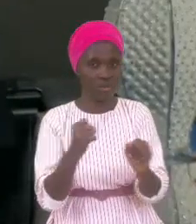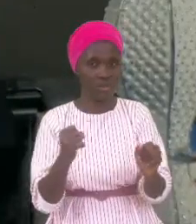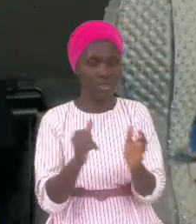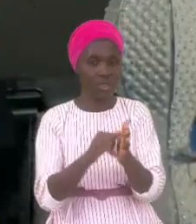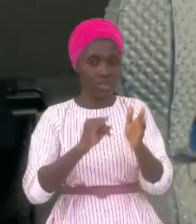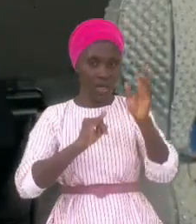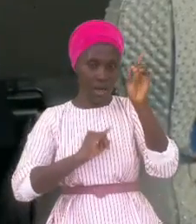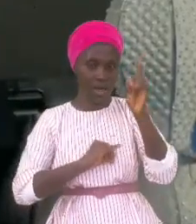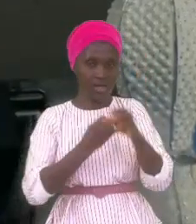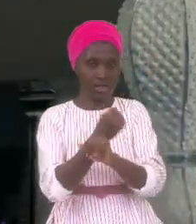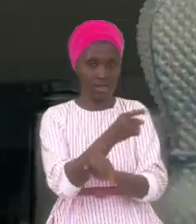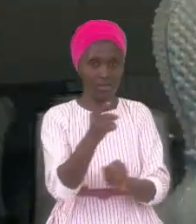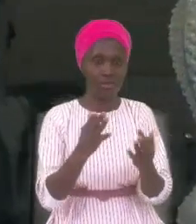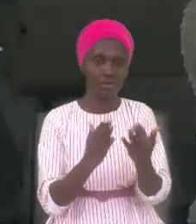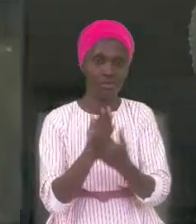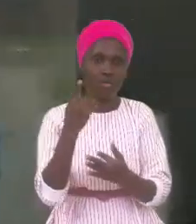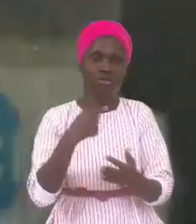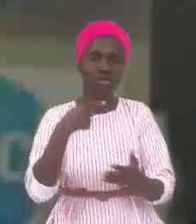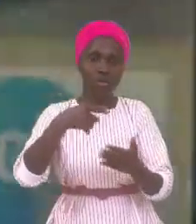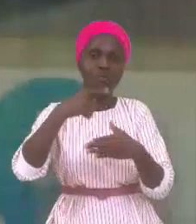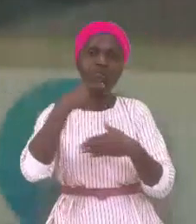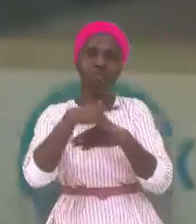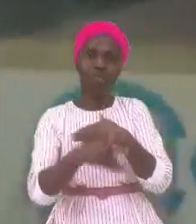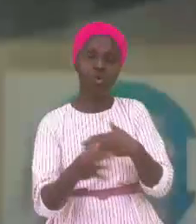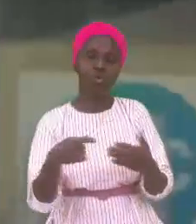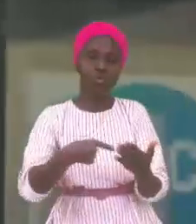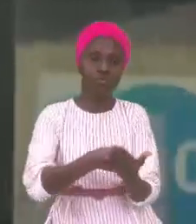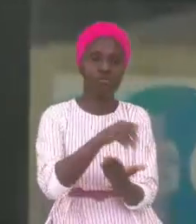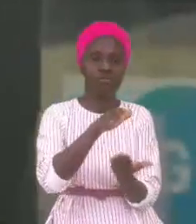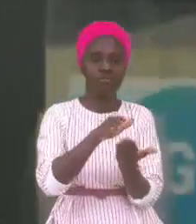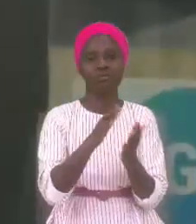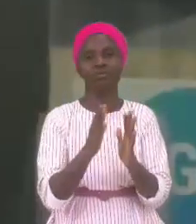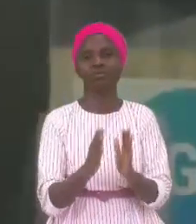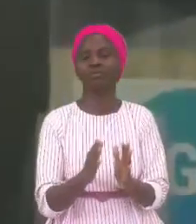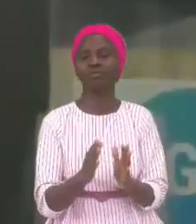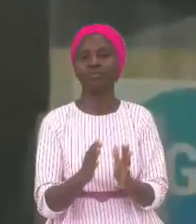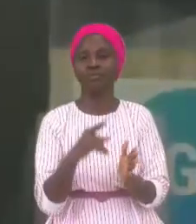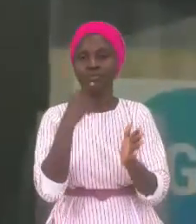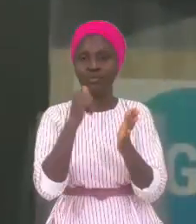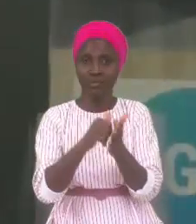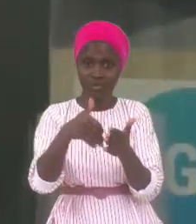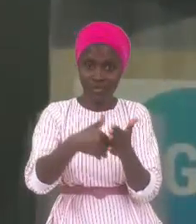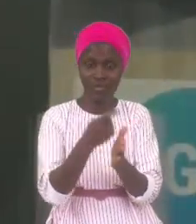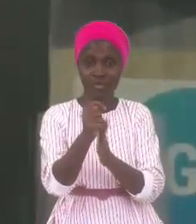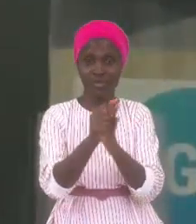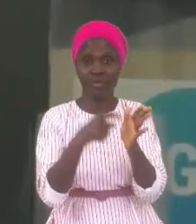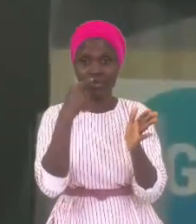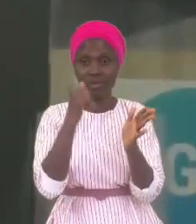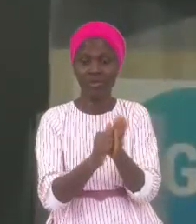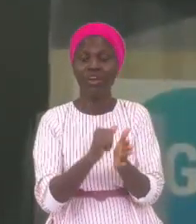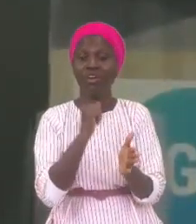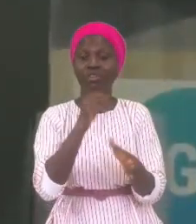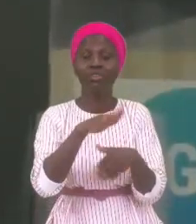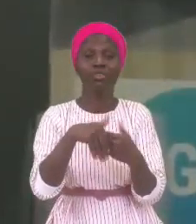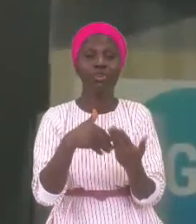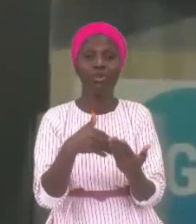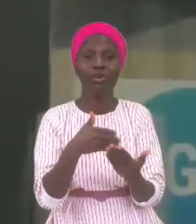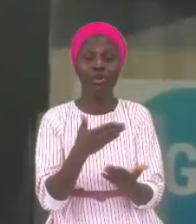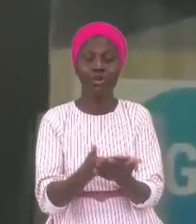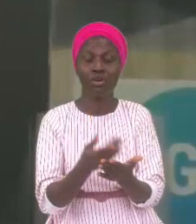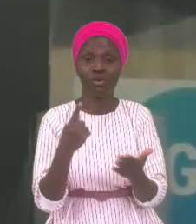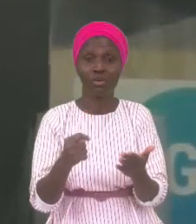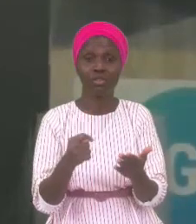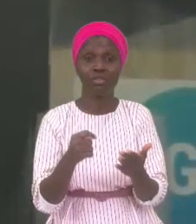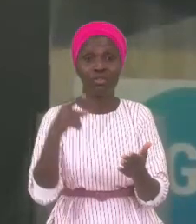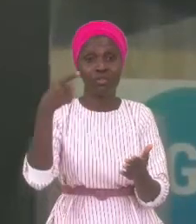It comes to the New Testament. It says, now, it's not all the Gentile nations all together that form